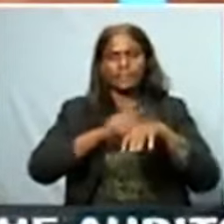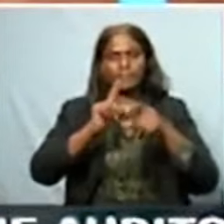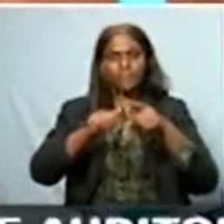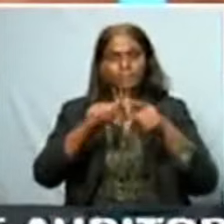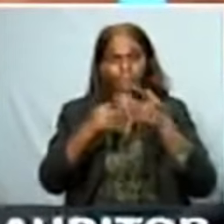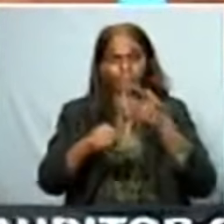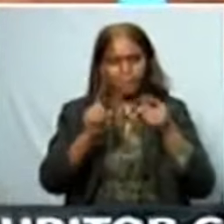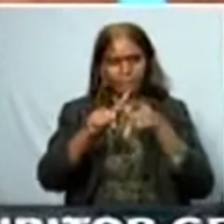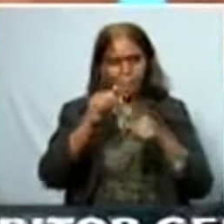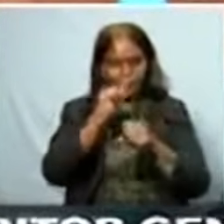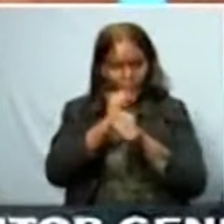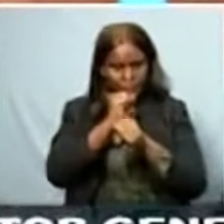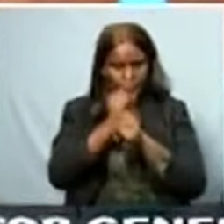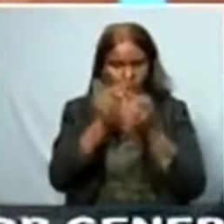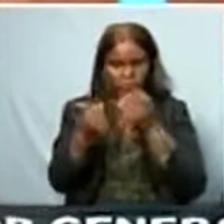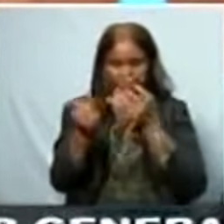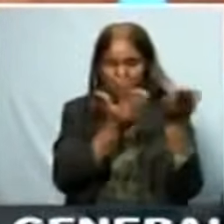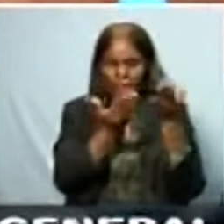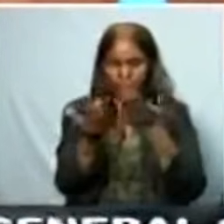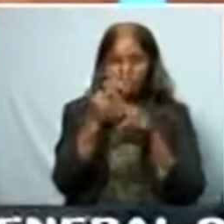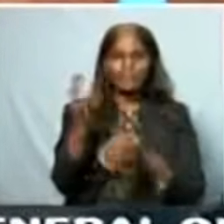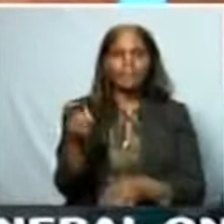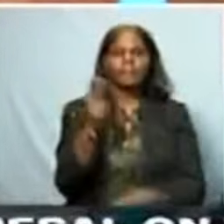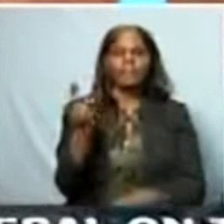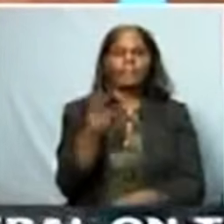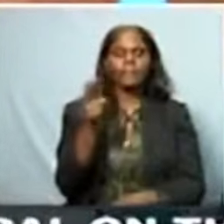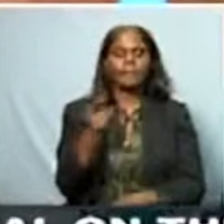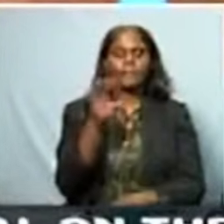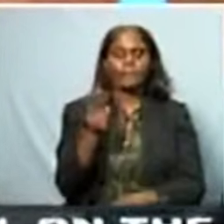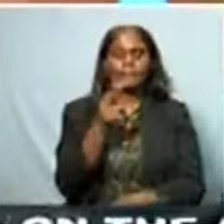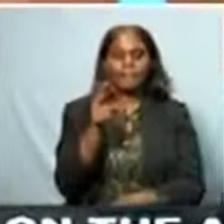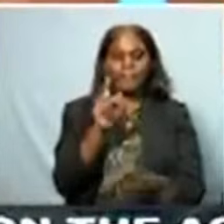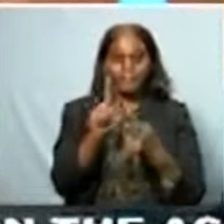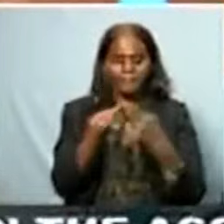to work on it. Maybe they bring it on Thursday, deal with